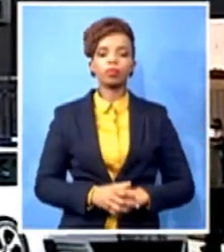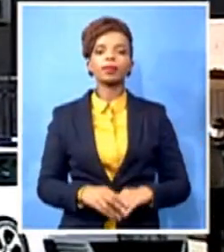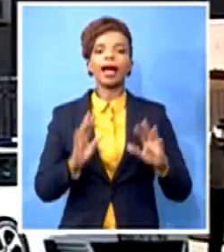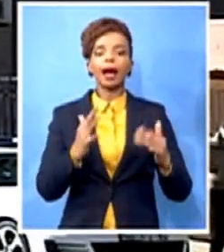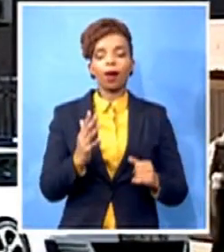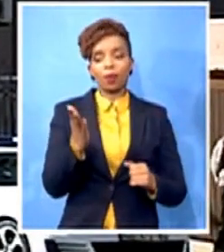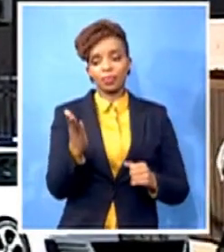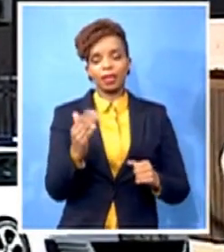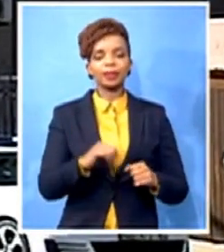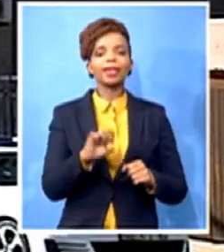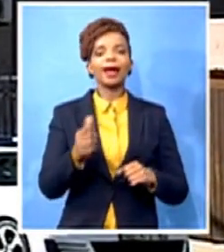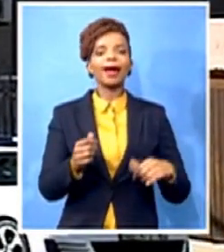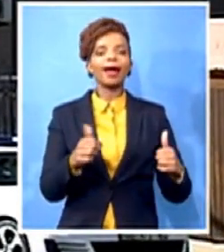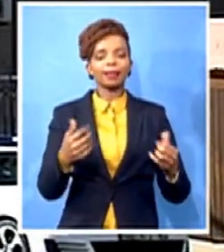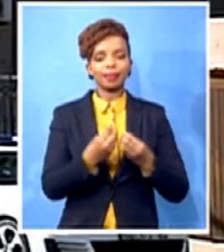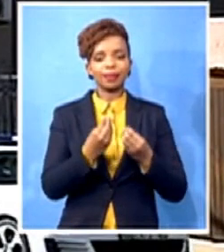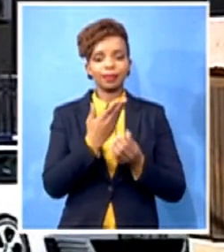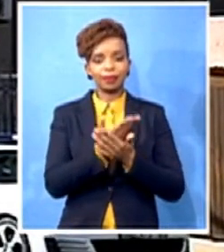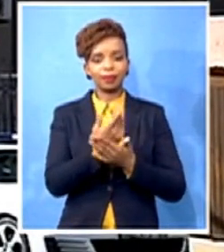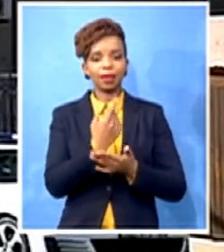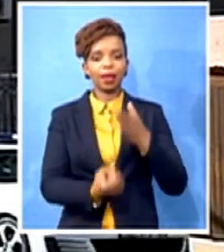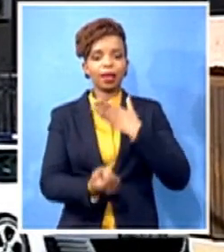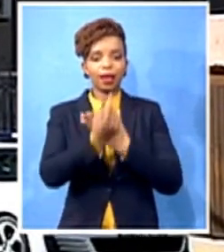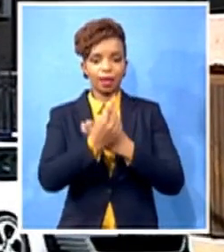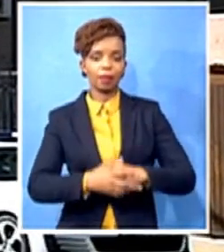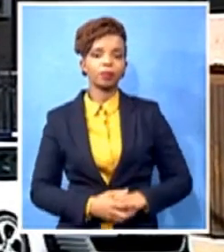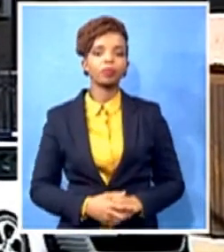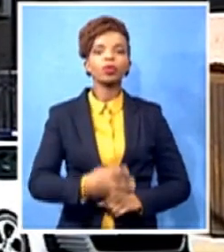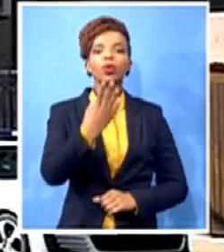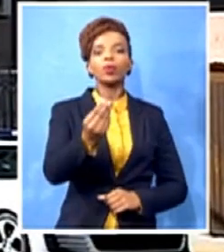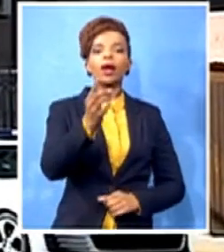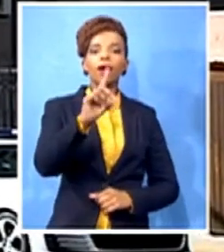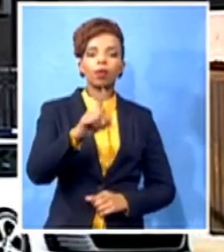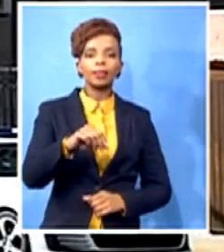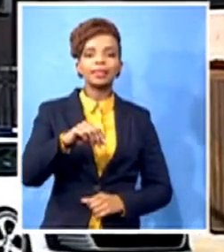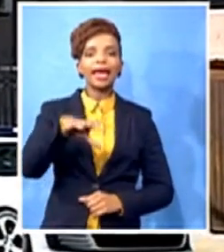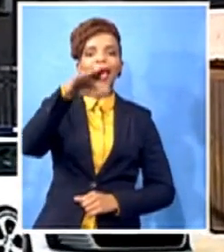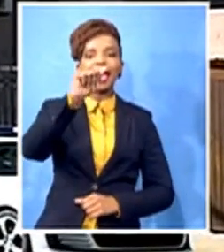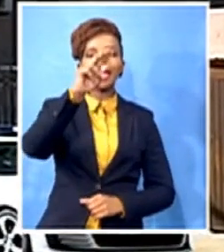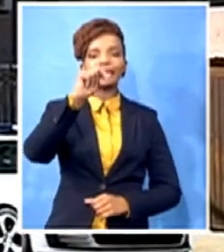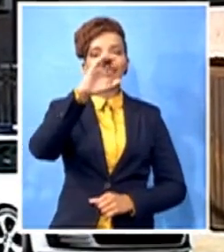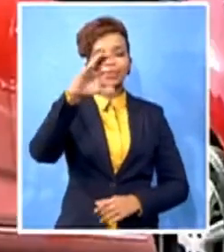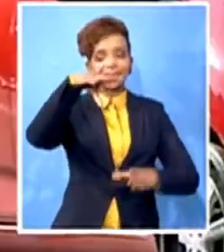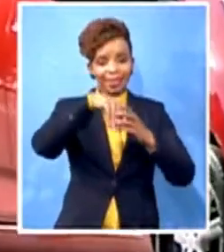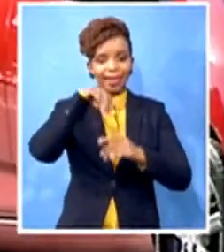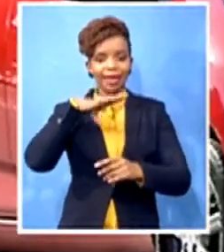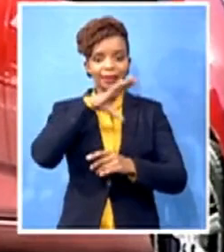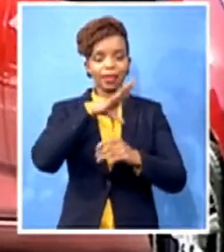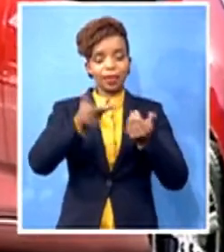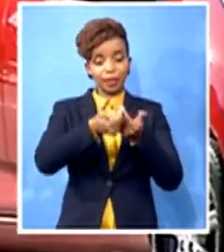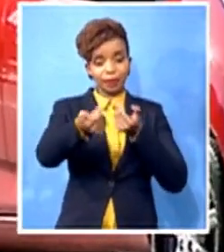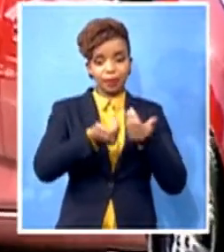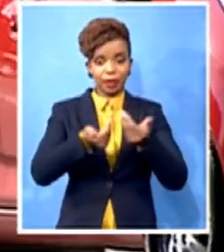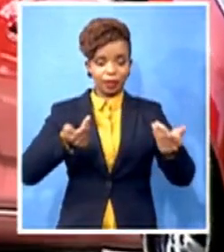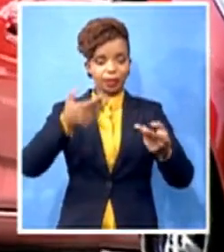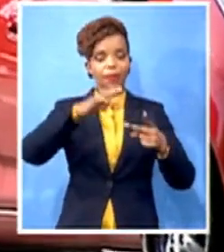divided ANC in council and ANC in the regional offices, Florence Matomela. So what